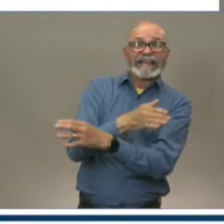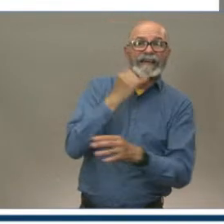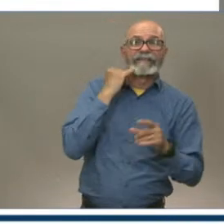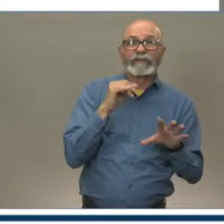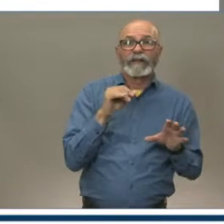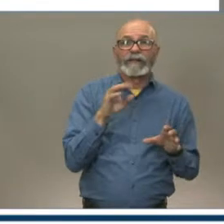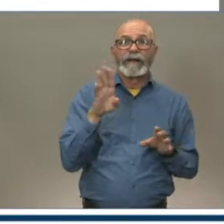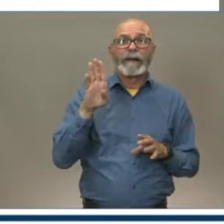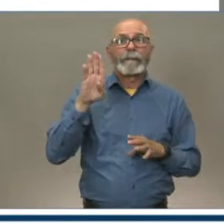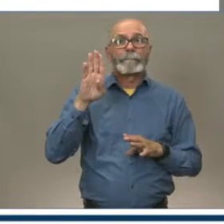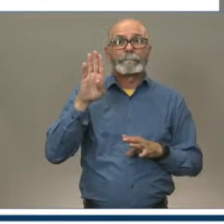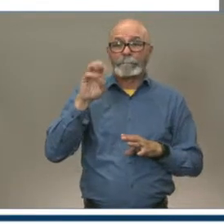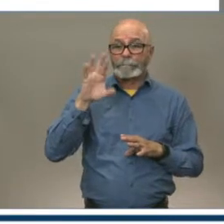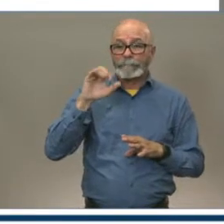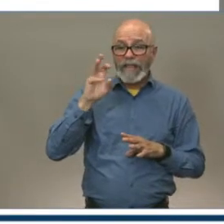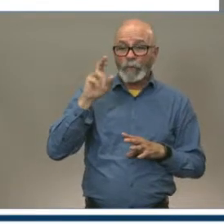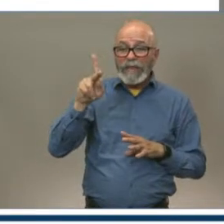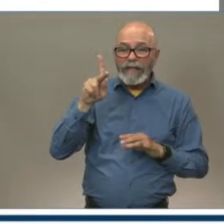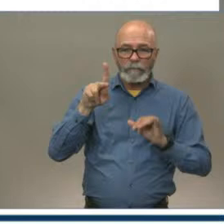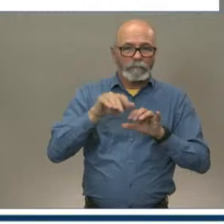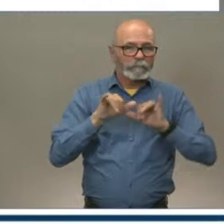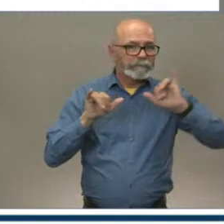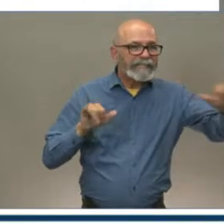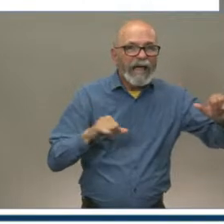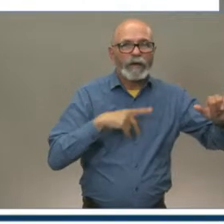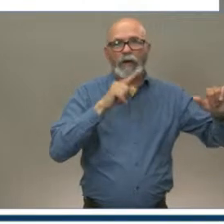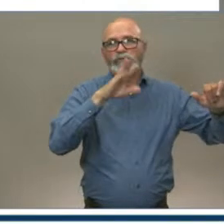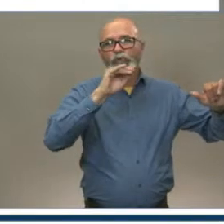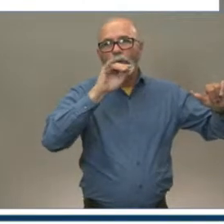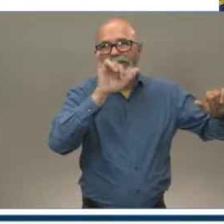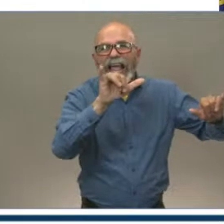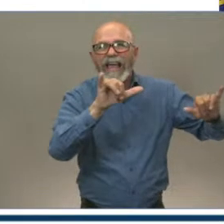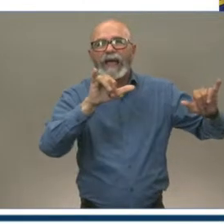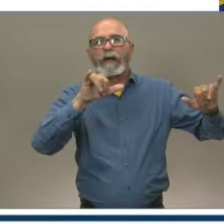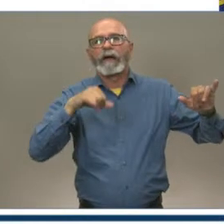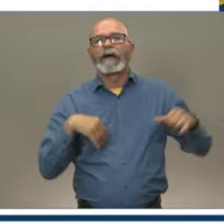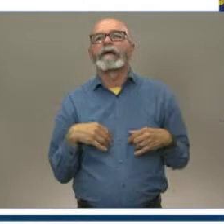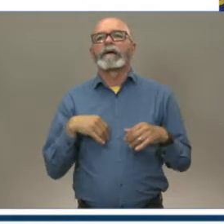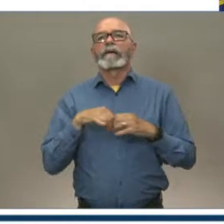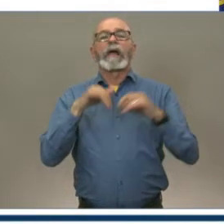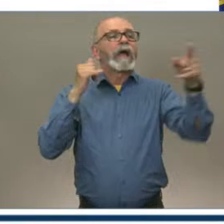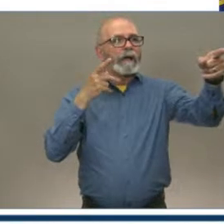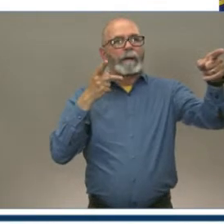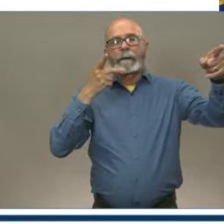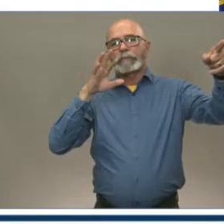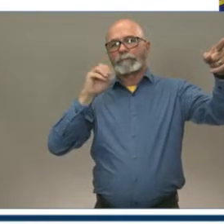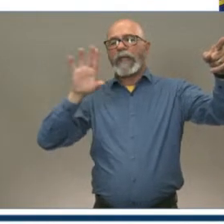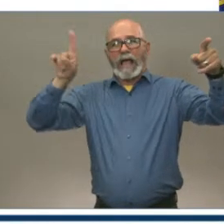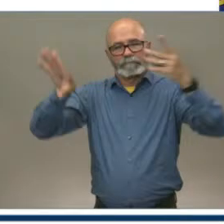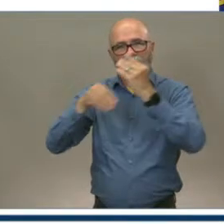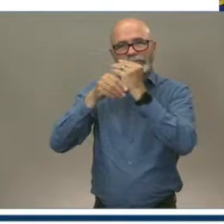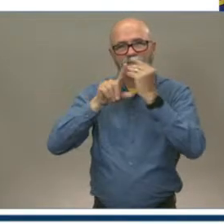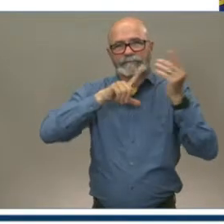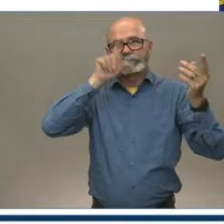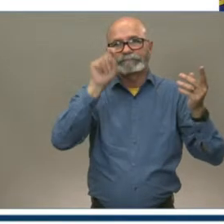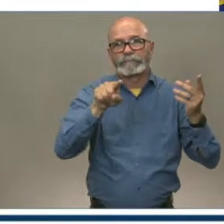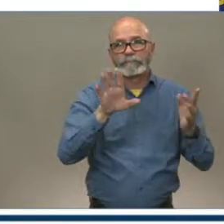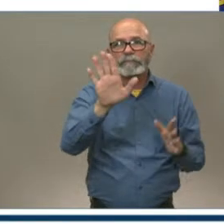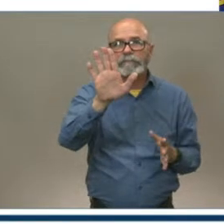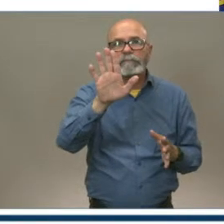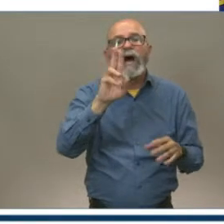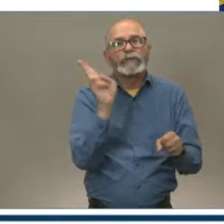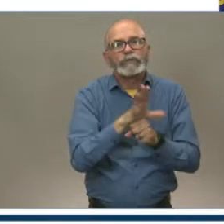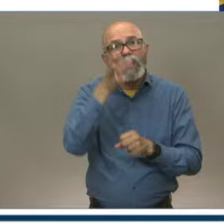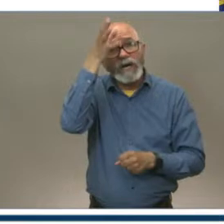area, stay within the Berwick area. If I could just add to that, I think it's all comes down to common sense. We all remember